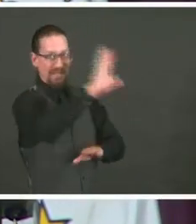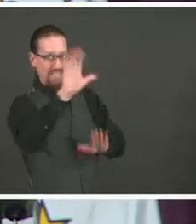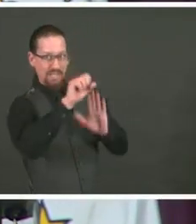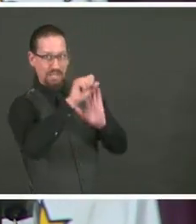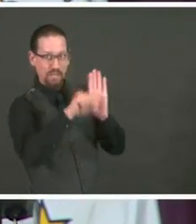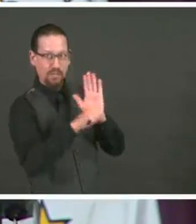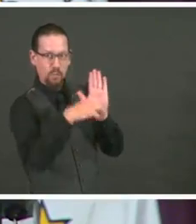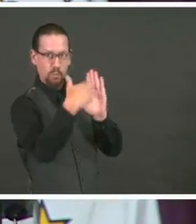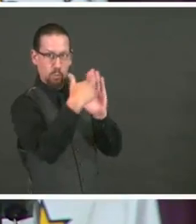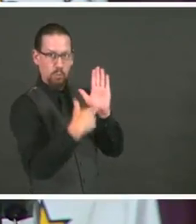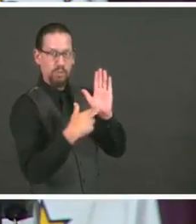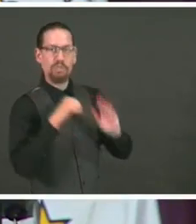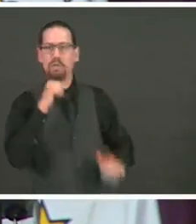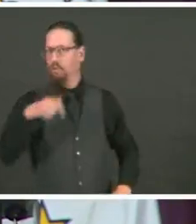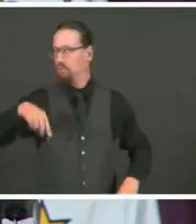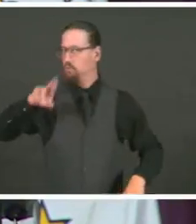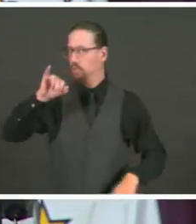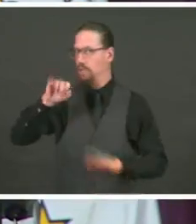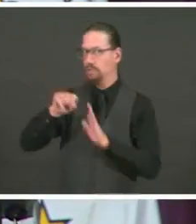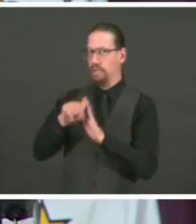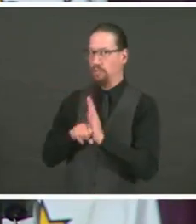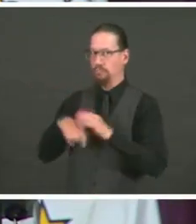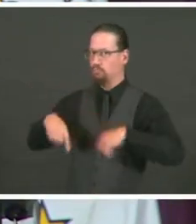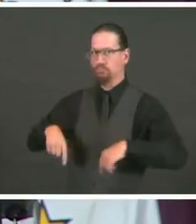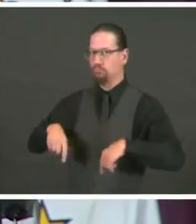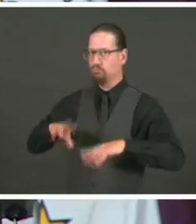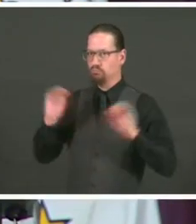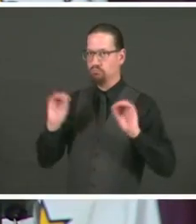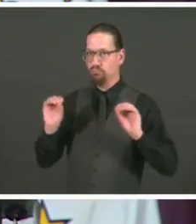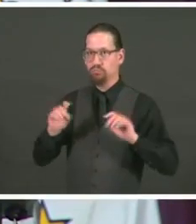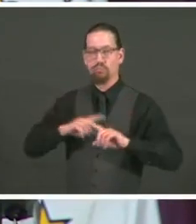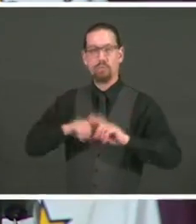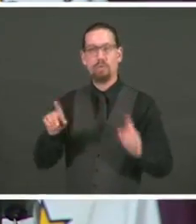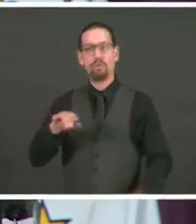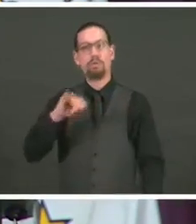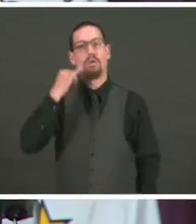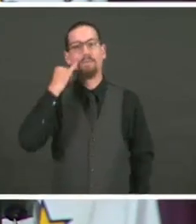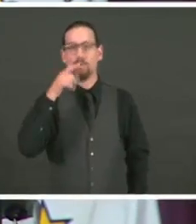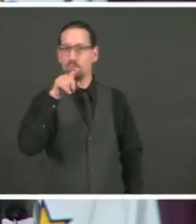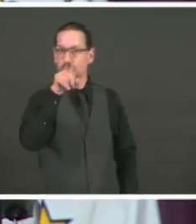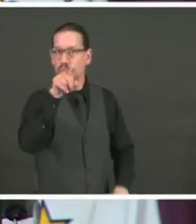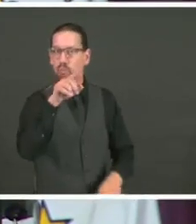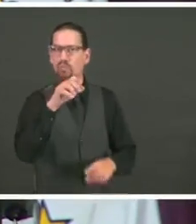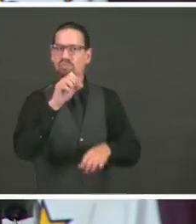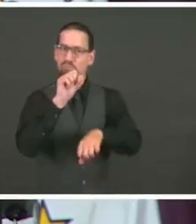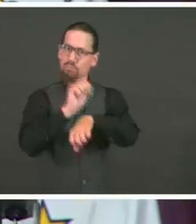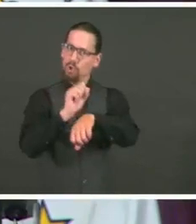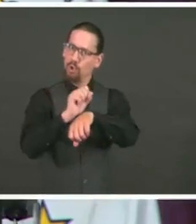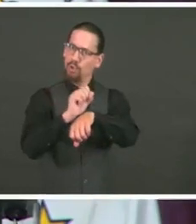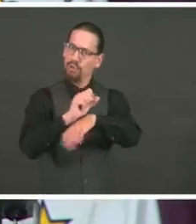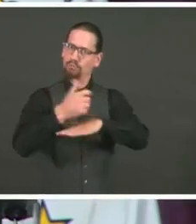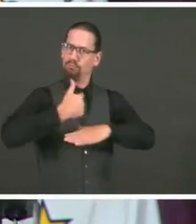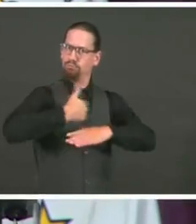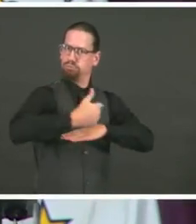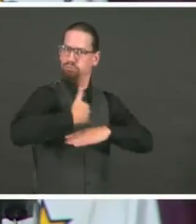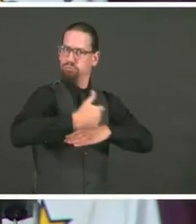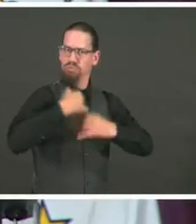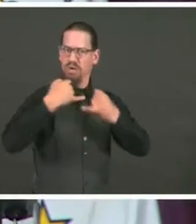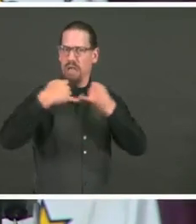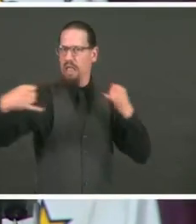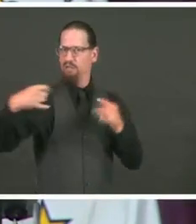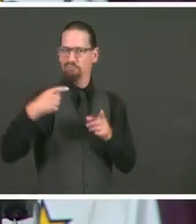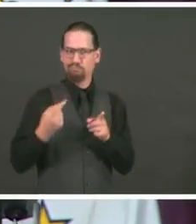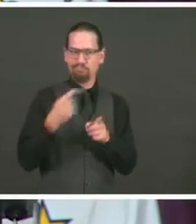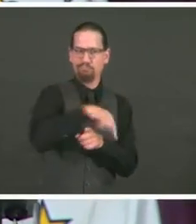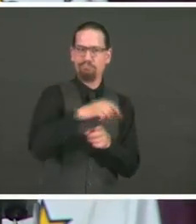if you're going for work. This does not apply for commuters. It doesn't apply if you're seeking medical care. It doesn't apply